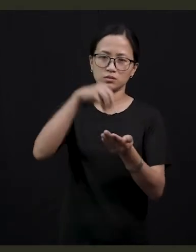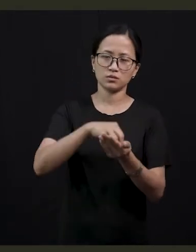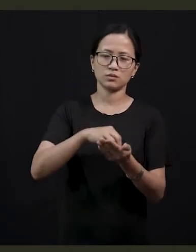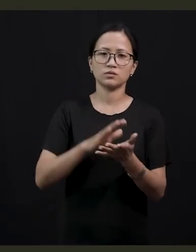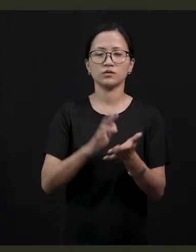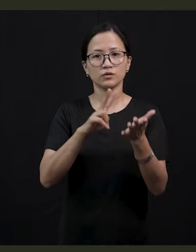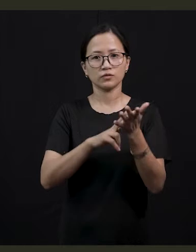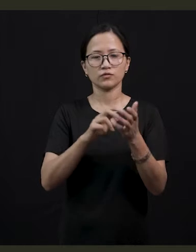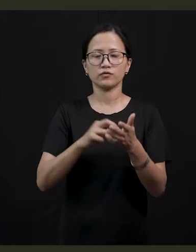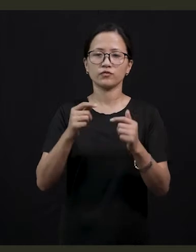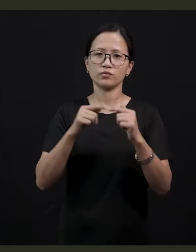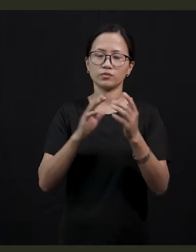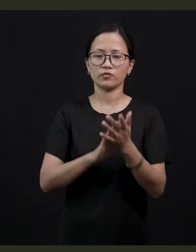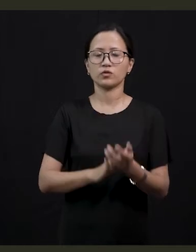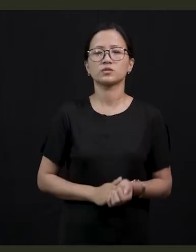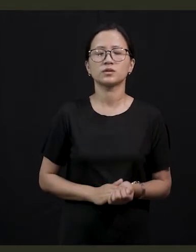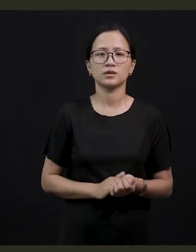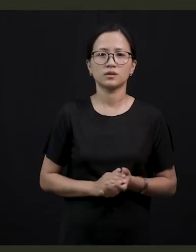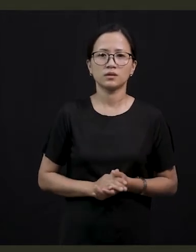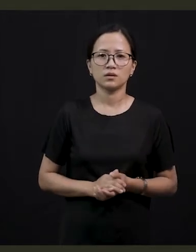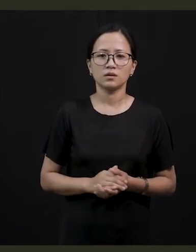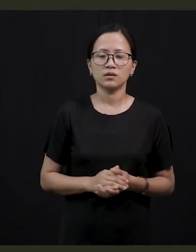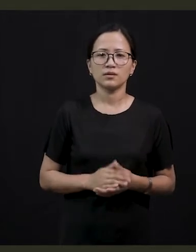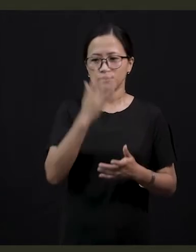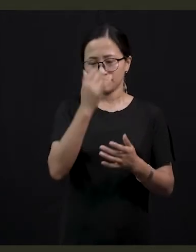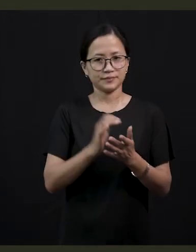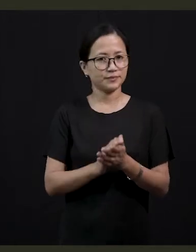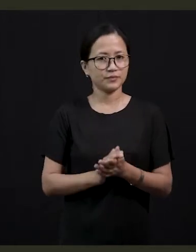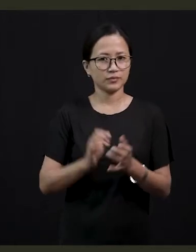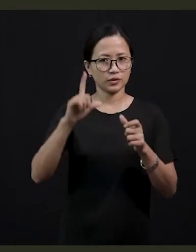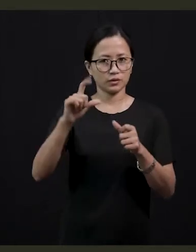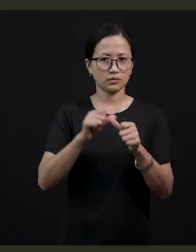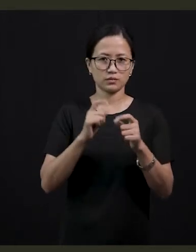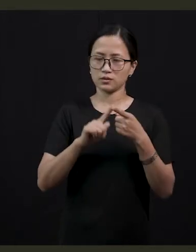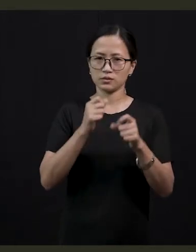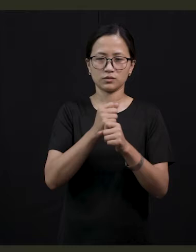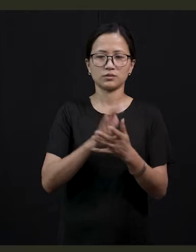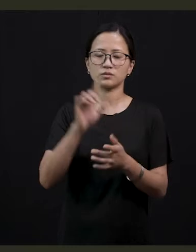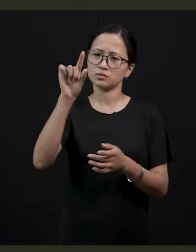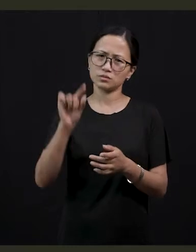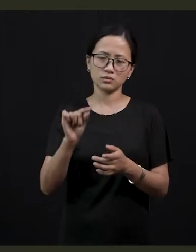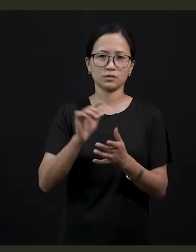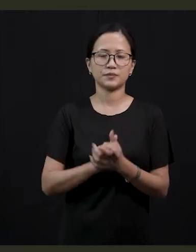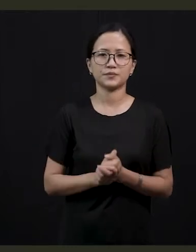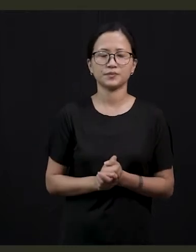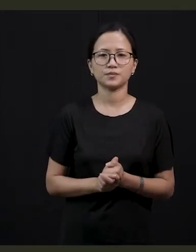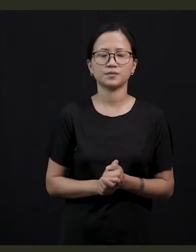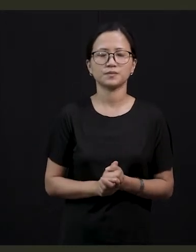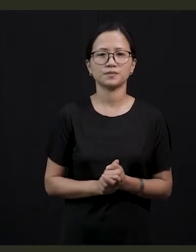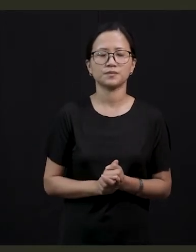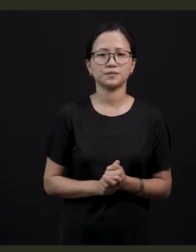into vote, and then it becomes a bill. So that is what the legislative assembly is supposed to be doing.